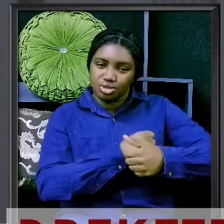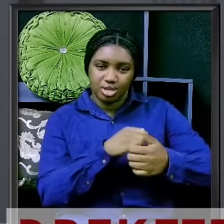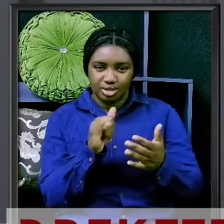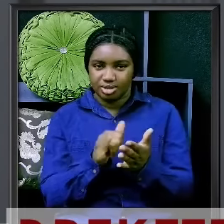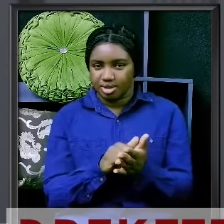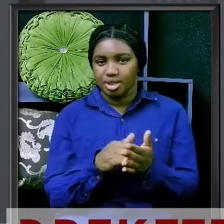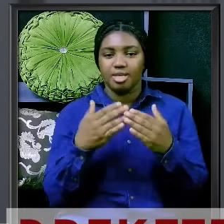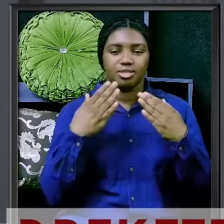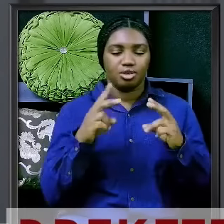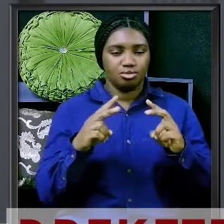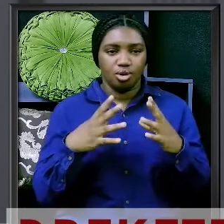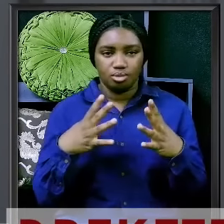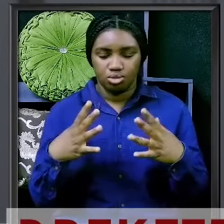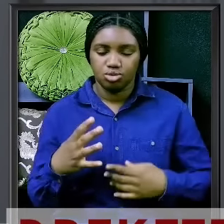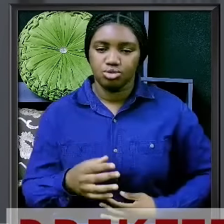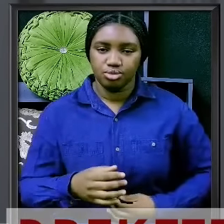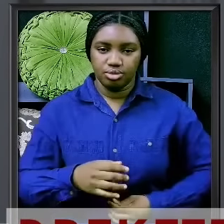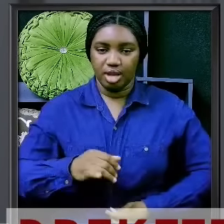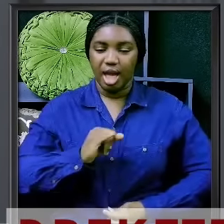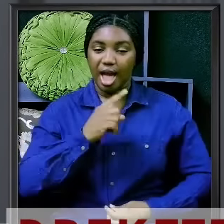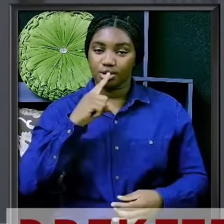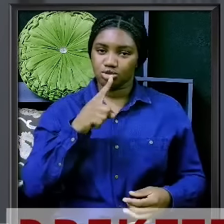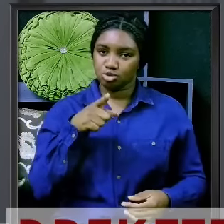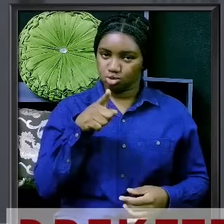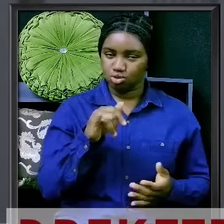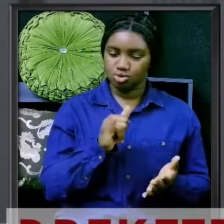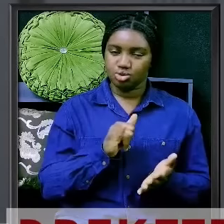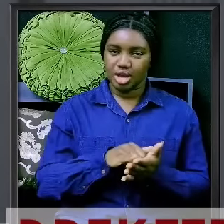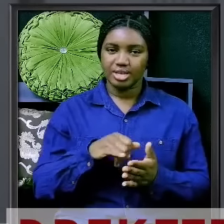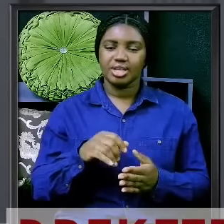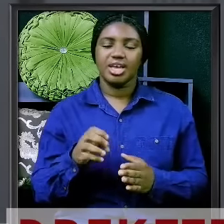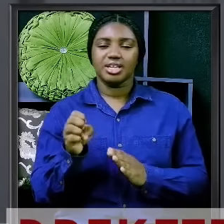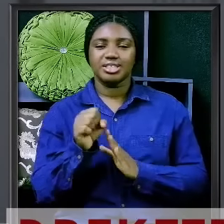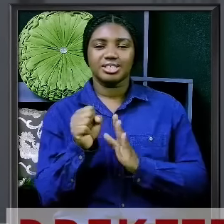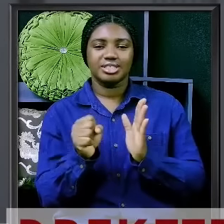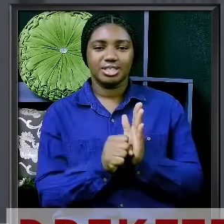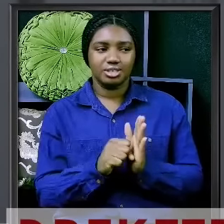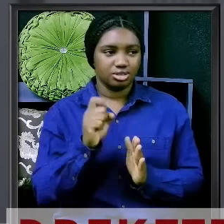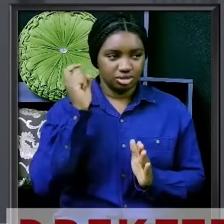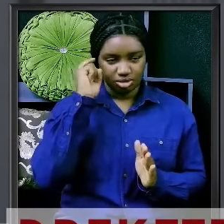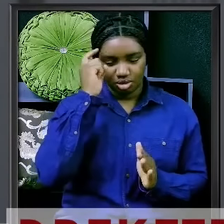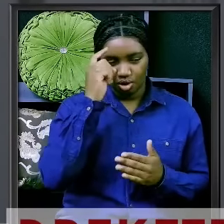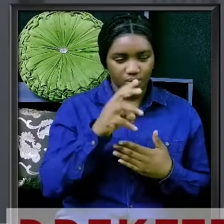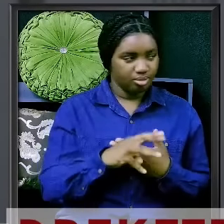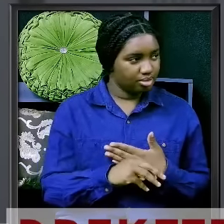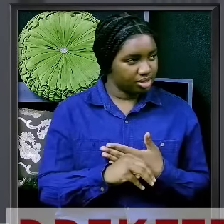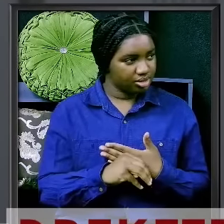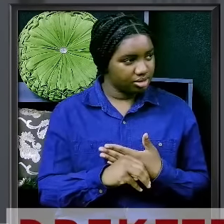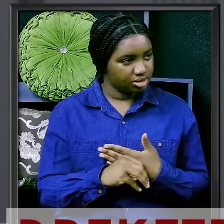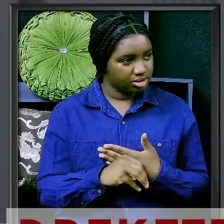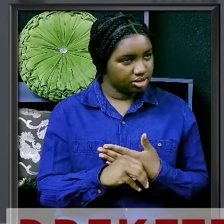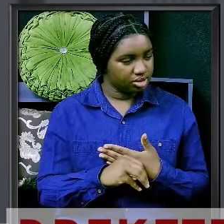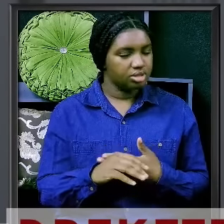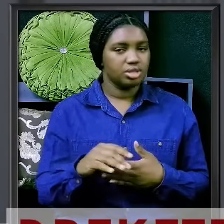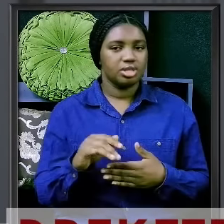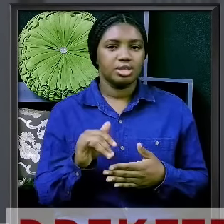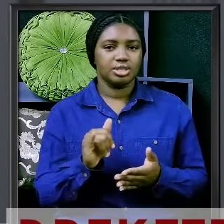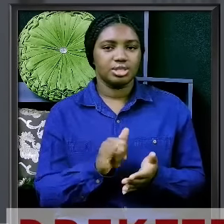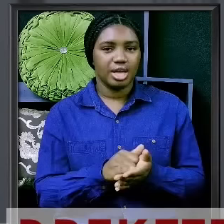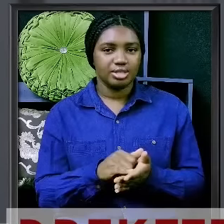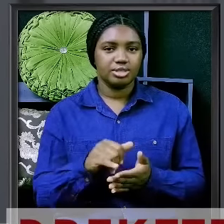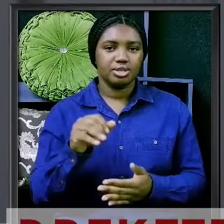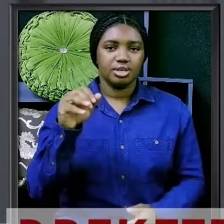So, thank you very much. I'm telling you that the Ebonyi State government, that Chief Francis Obona is